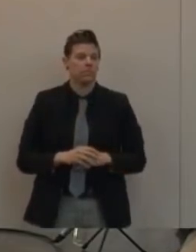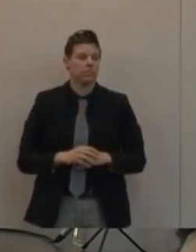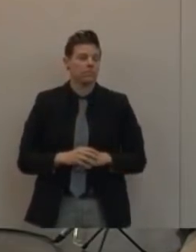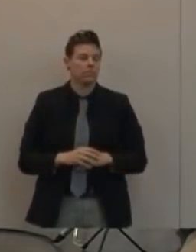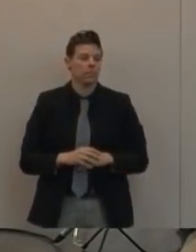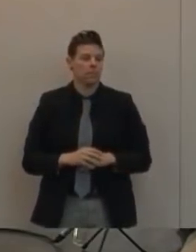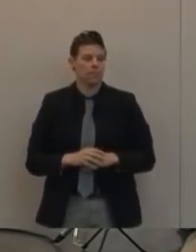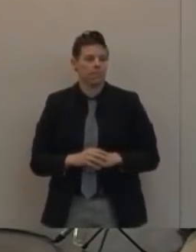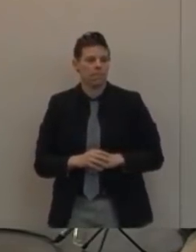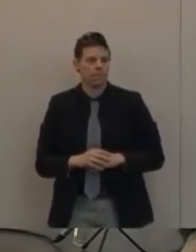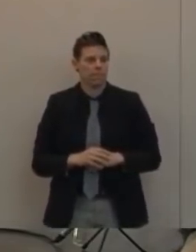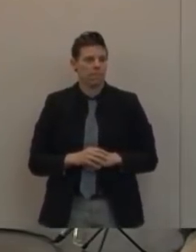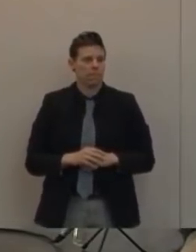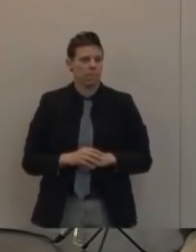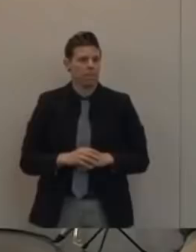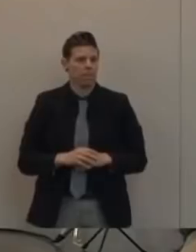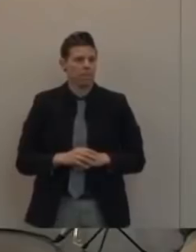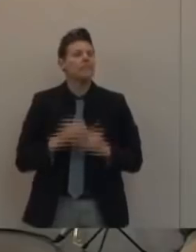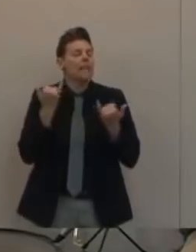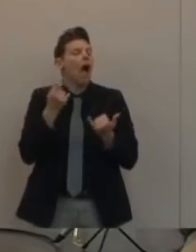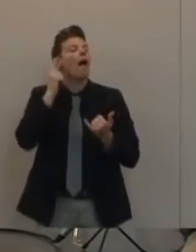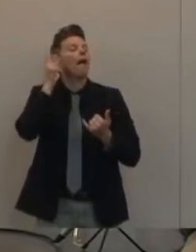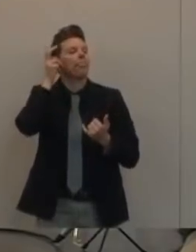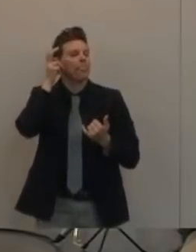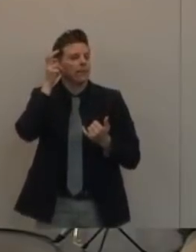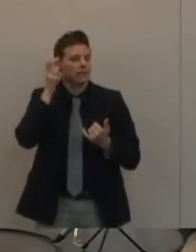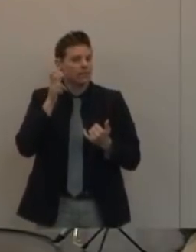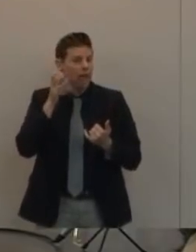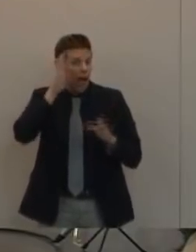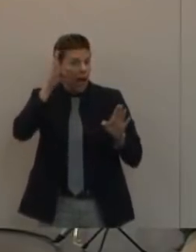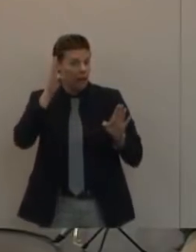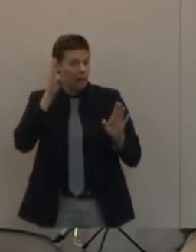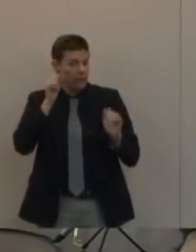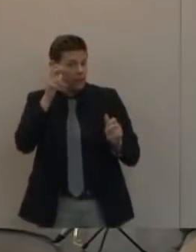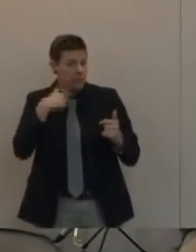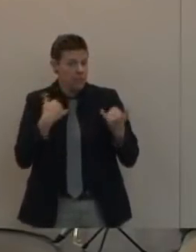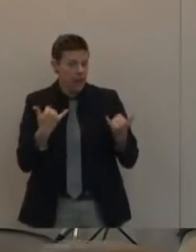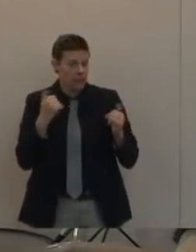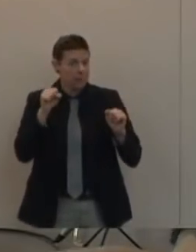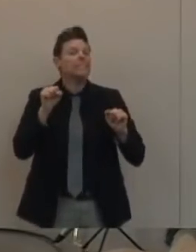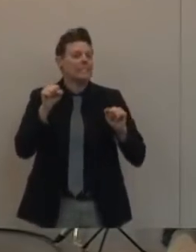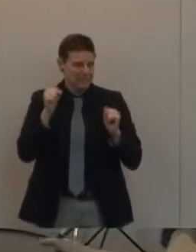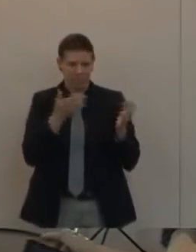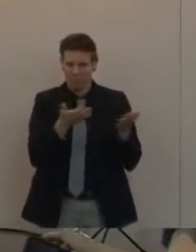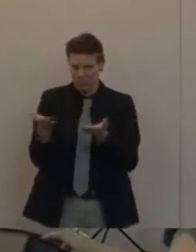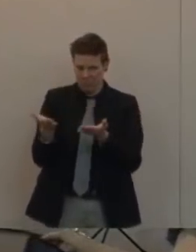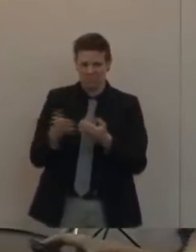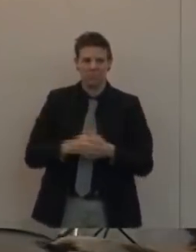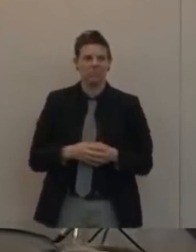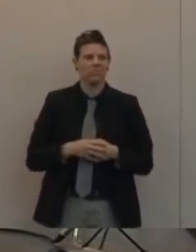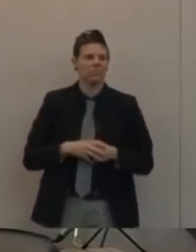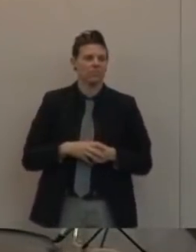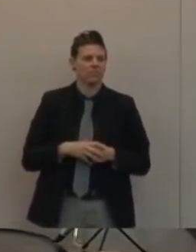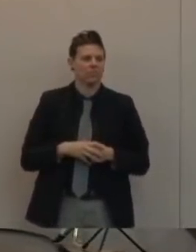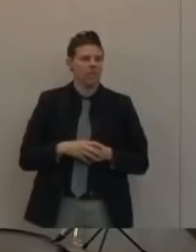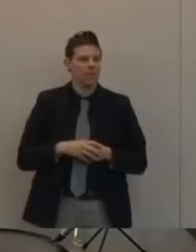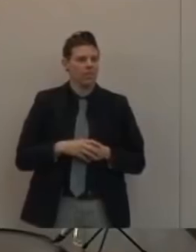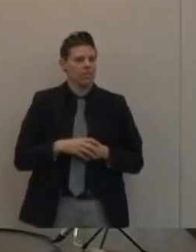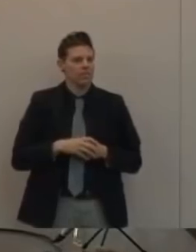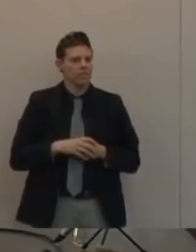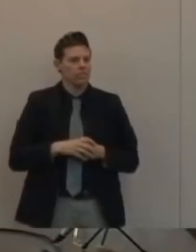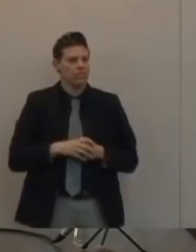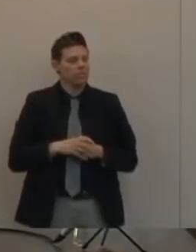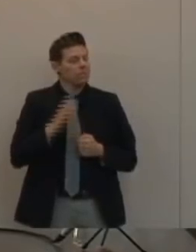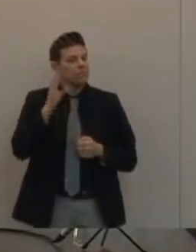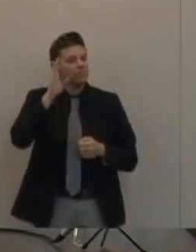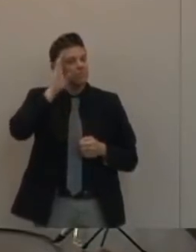Morgan, hi, thanks for this presentation today. Can you hear me? We can. Yes, sir, we can. Go ahead. Oh, hi. I wanted to